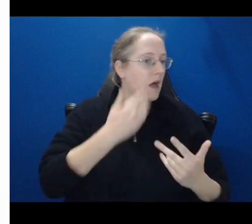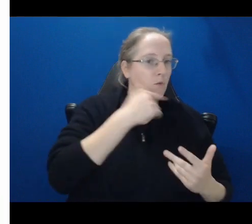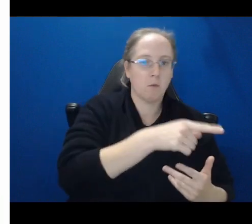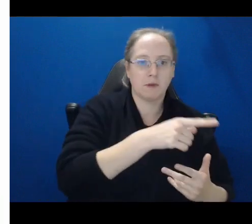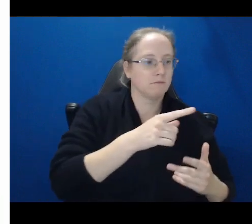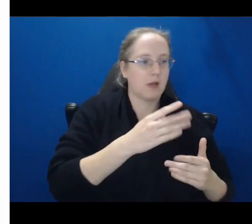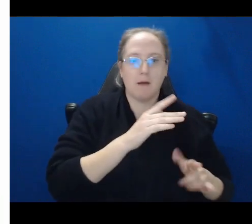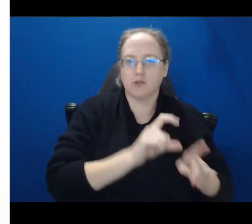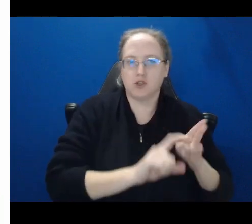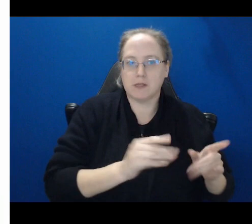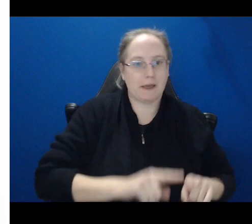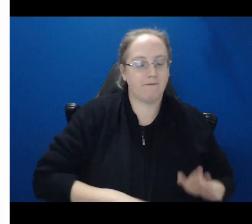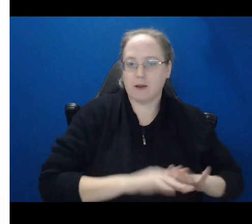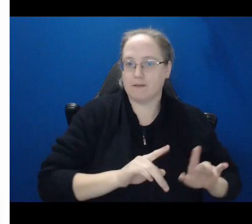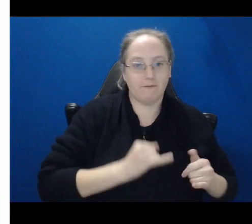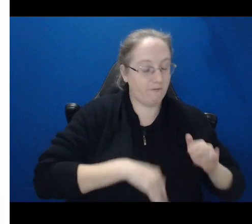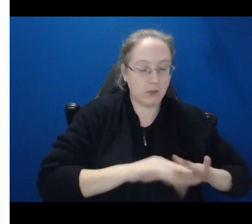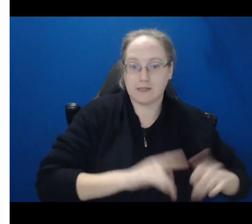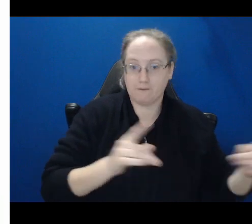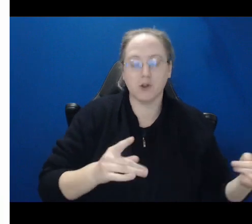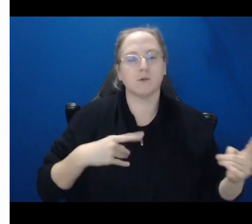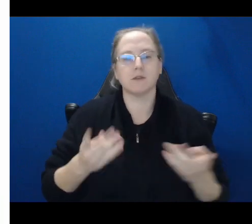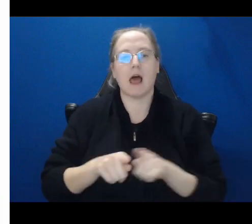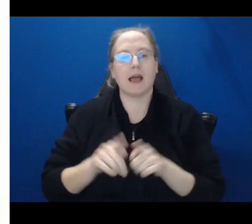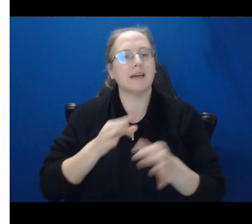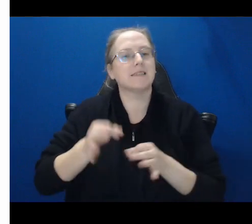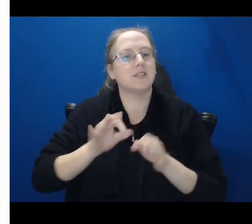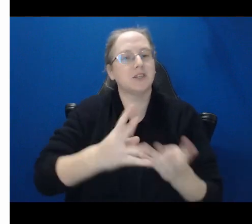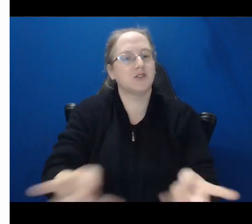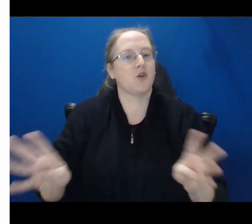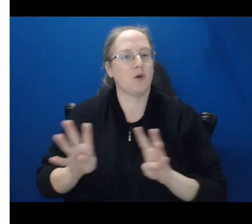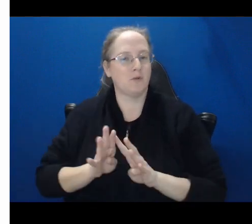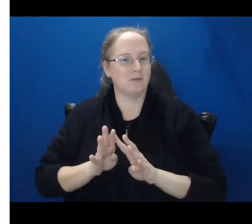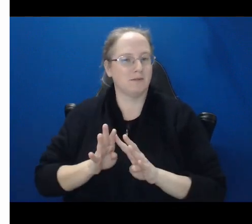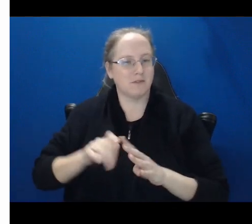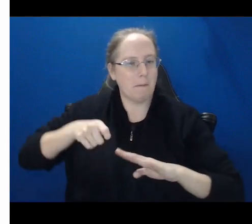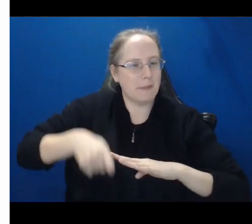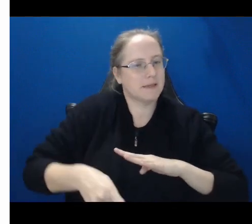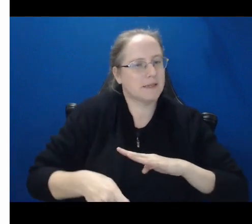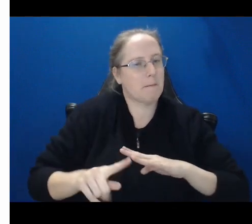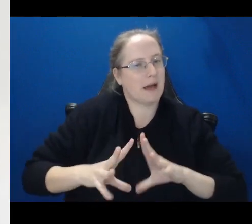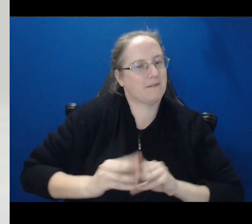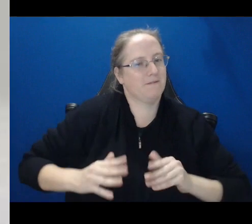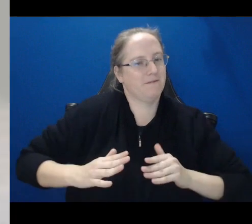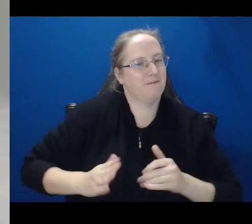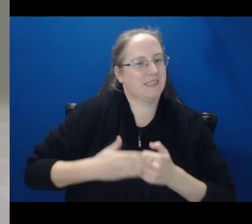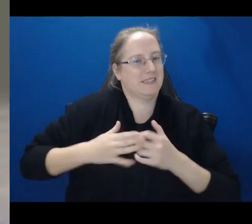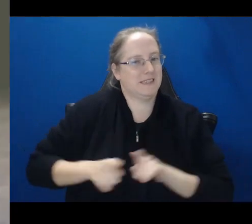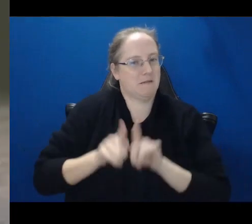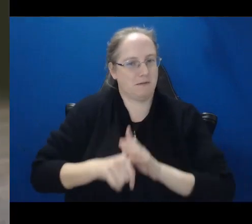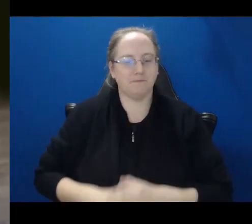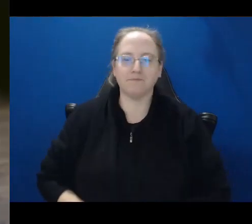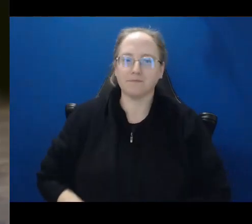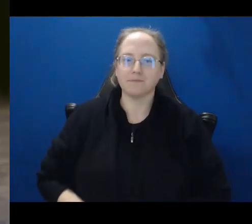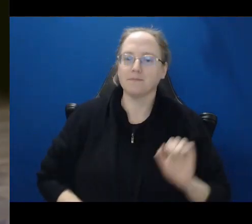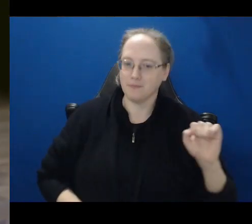but once again piercing and repairing. Yeah, so community driven, but also, I mean, that's one